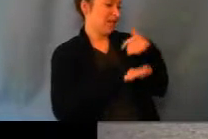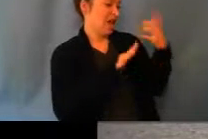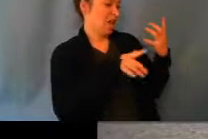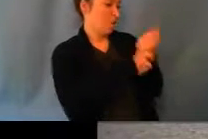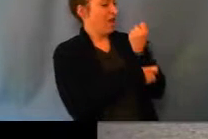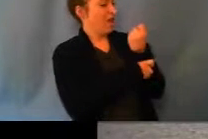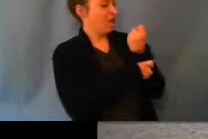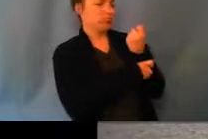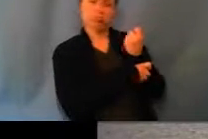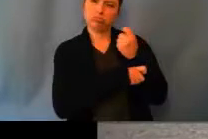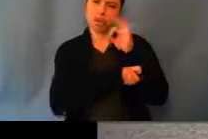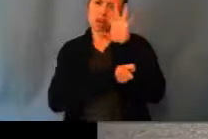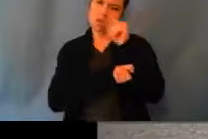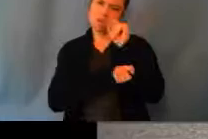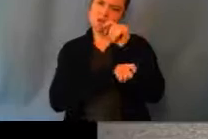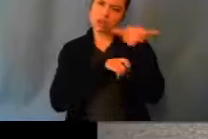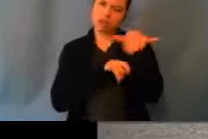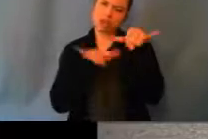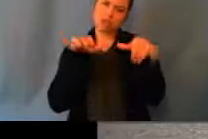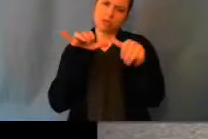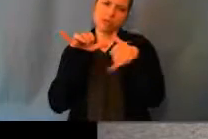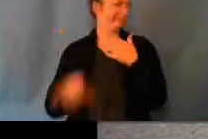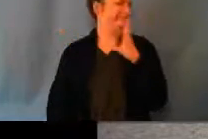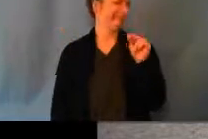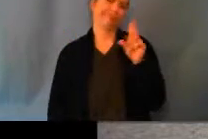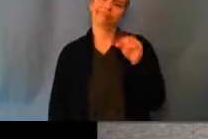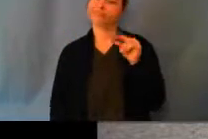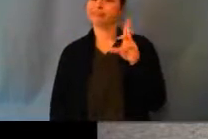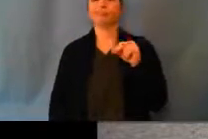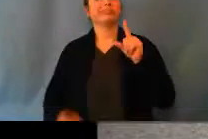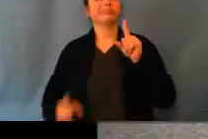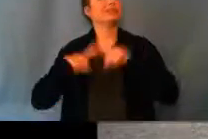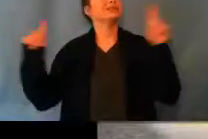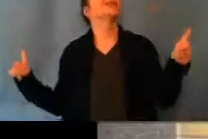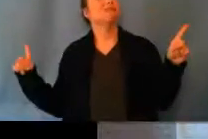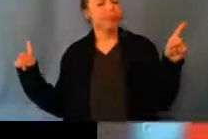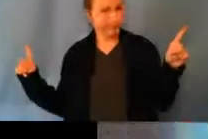win. Are their feet the same size? No.